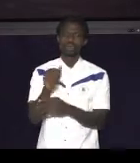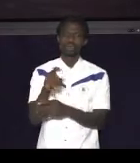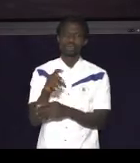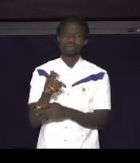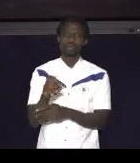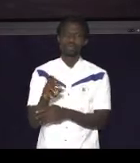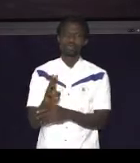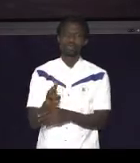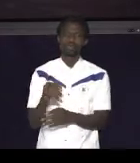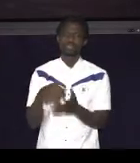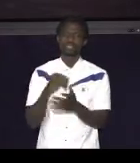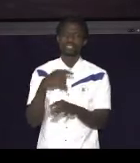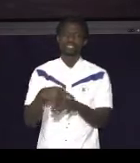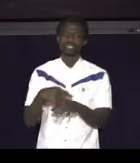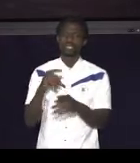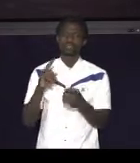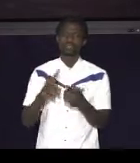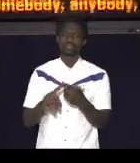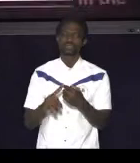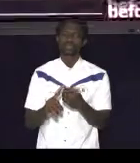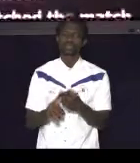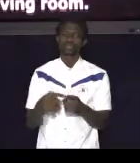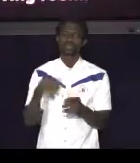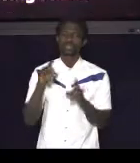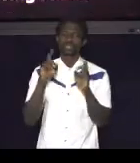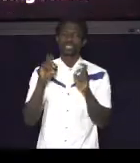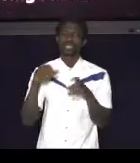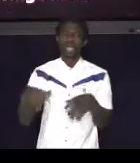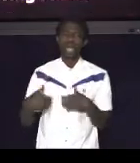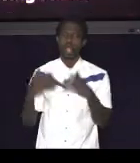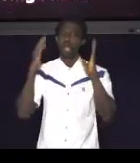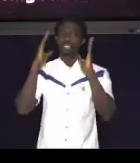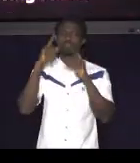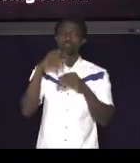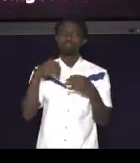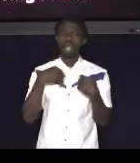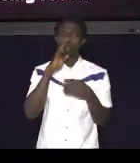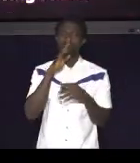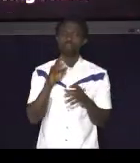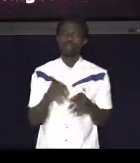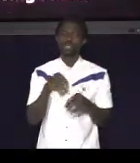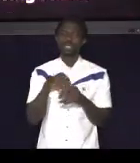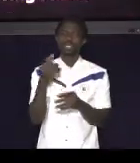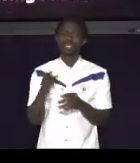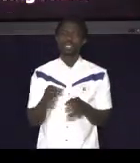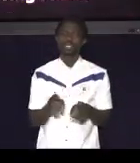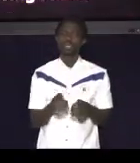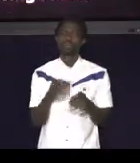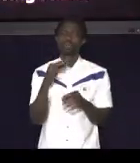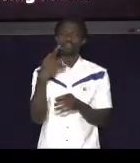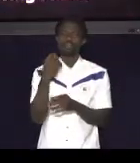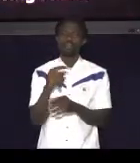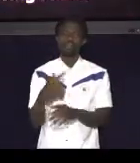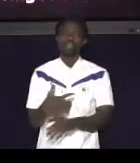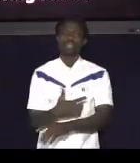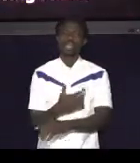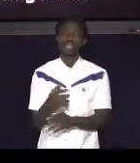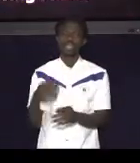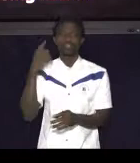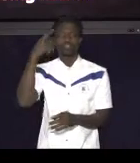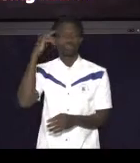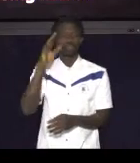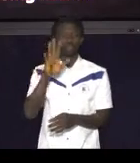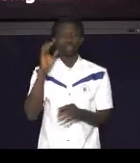adverbs. So it is time to test how attentive you have been in the course of this lesson. For